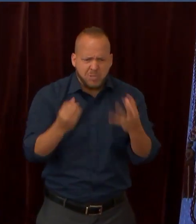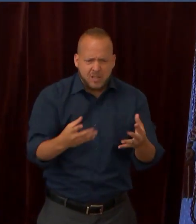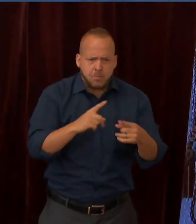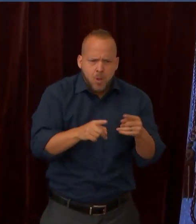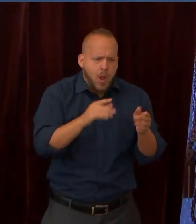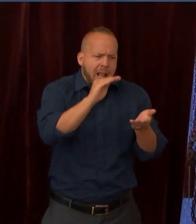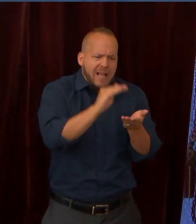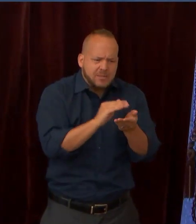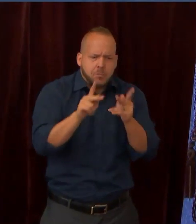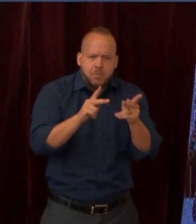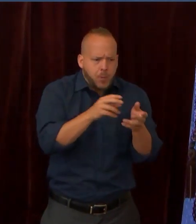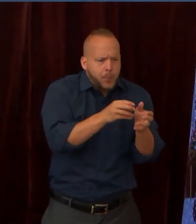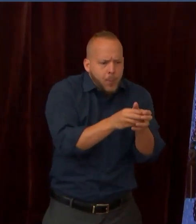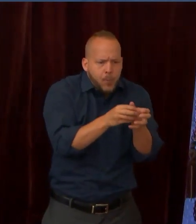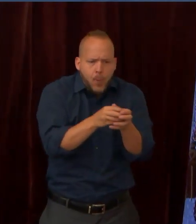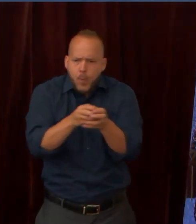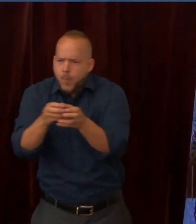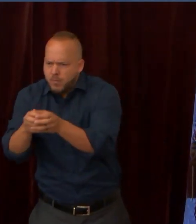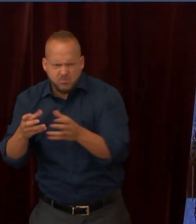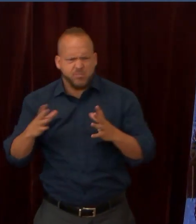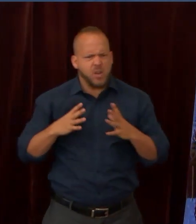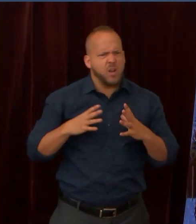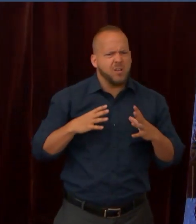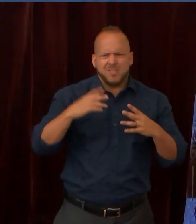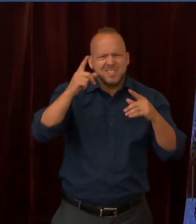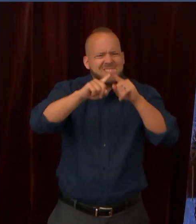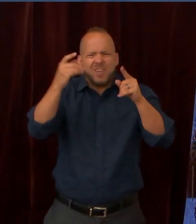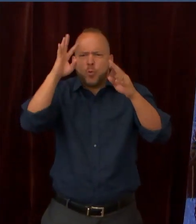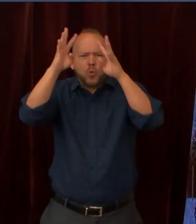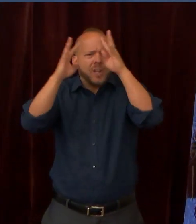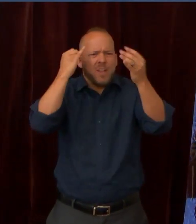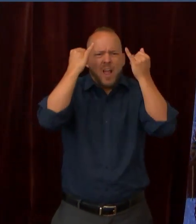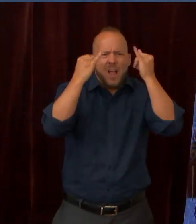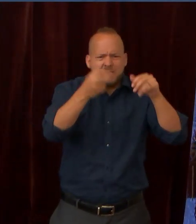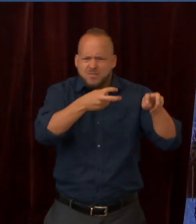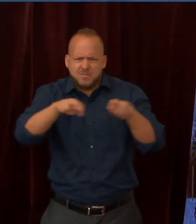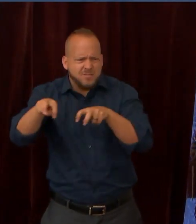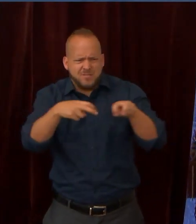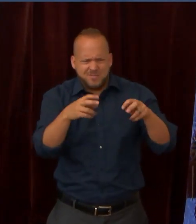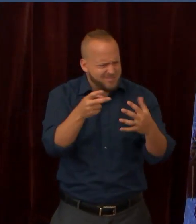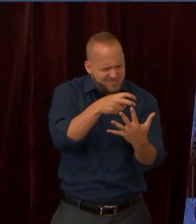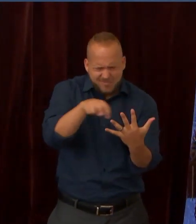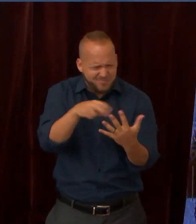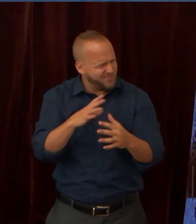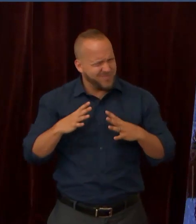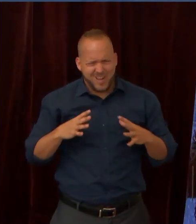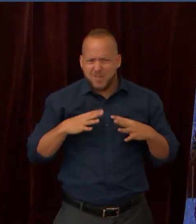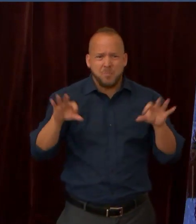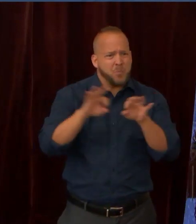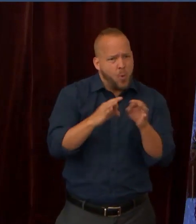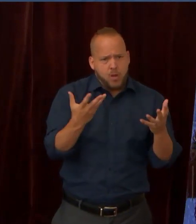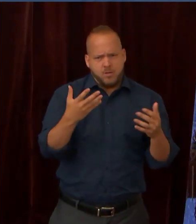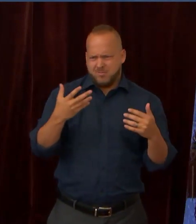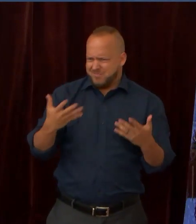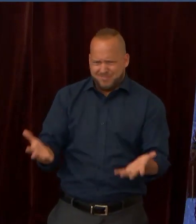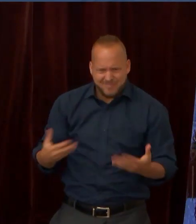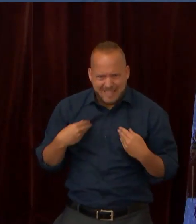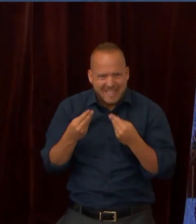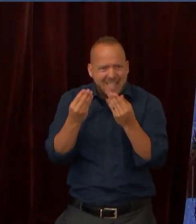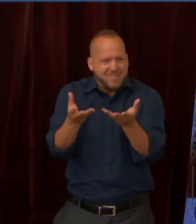we're on very good constitutional grounds. We're glad we've been able to work with these faith communities to take a big step forward, and I think this is a big step.